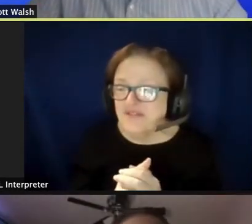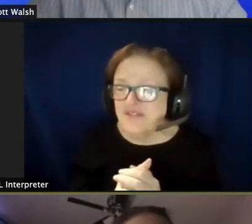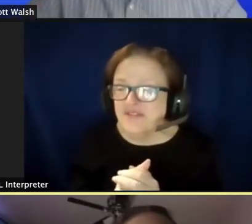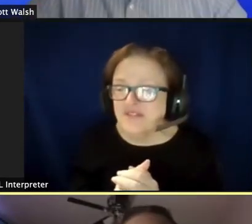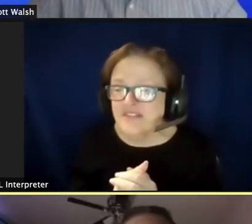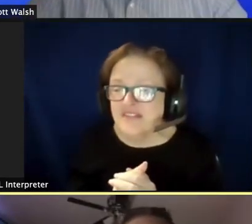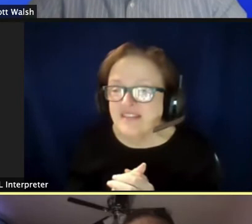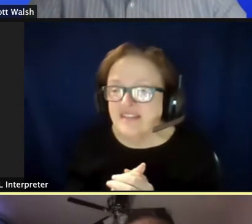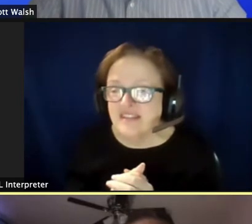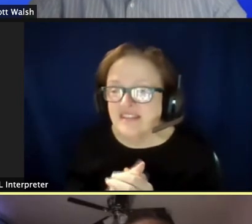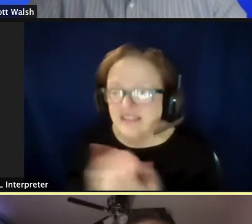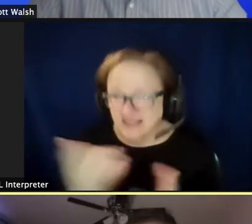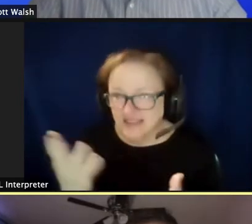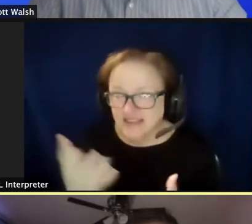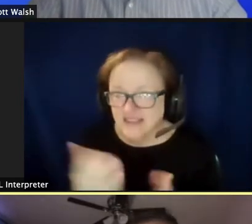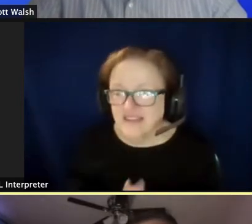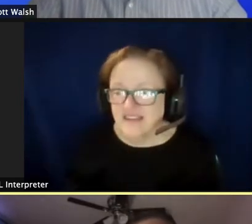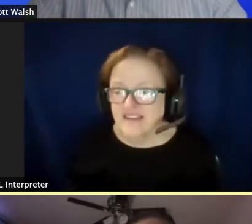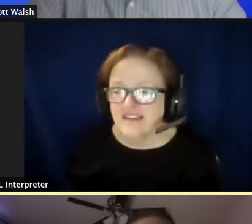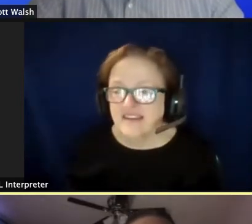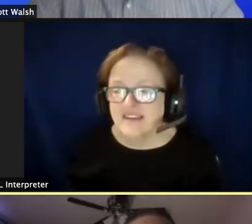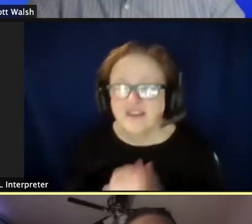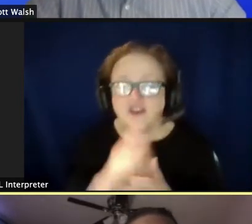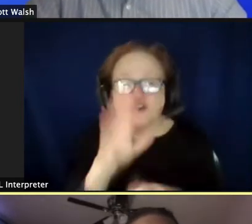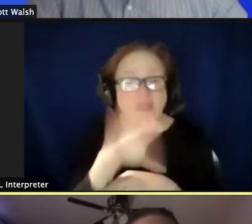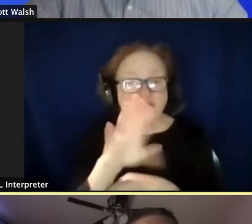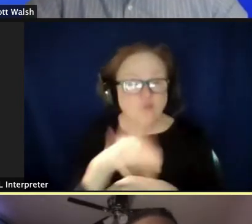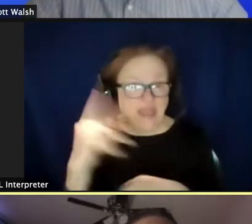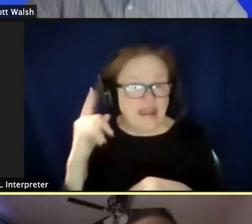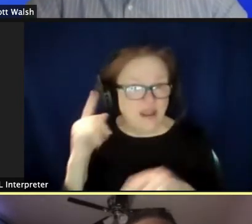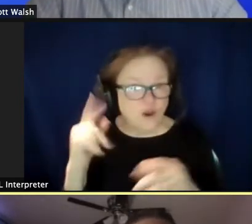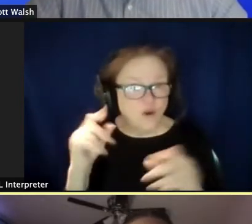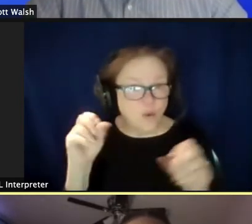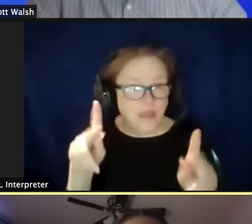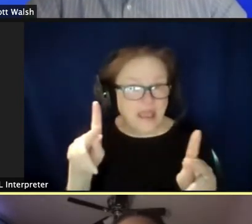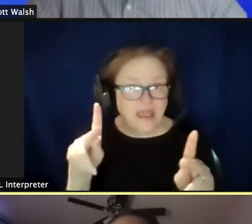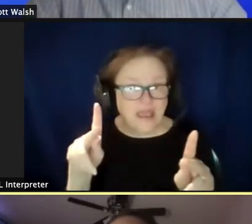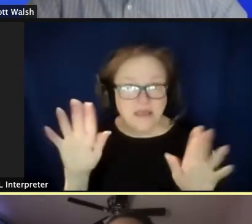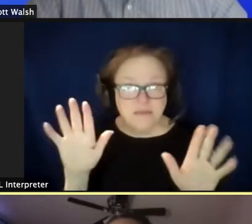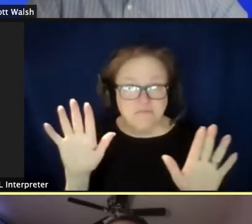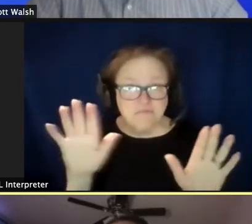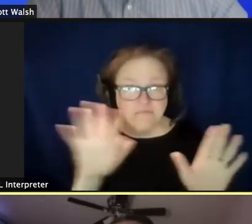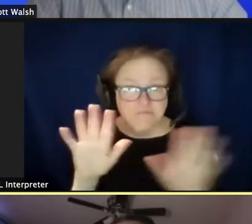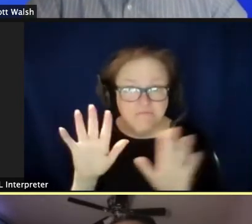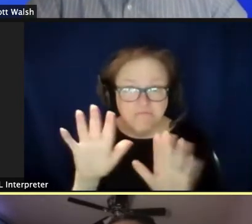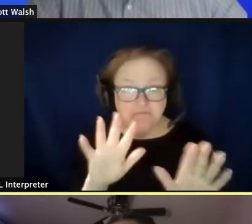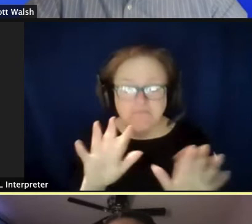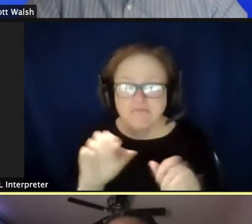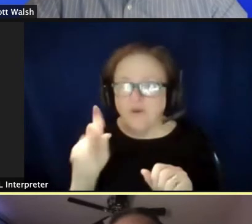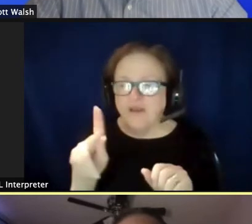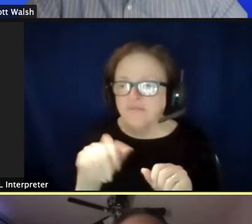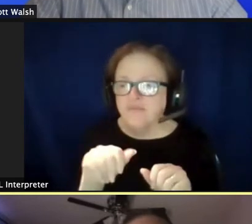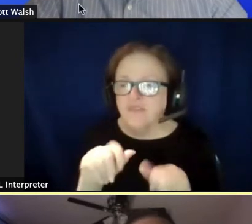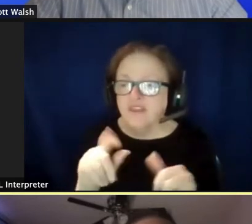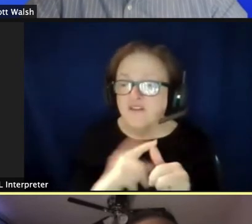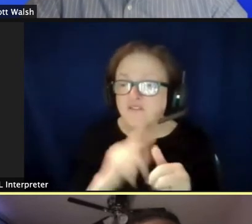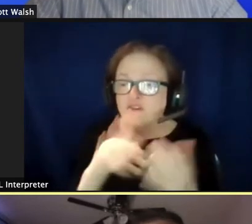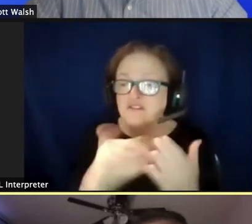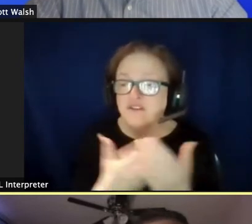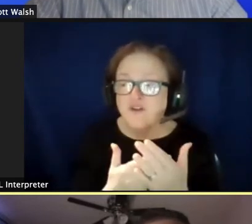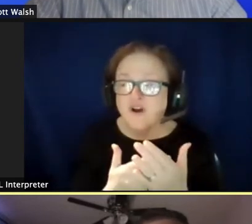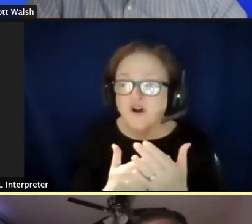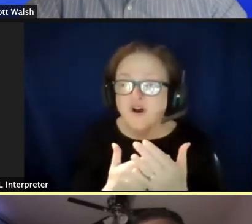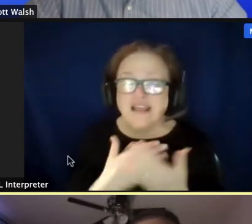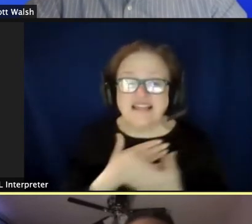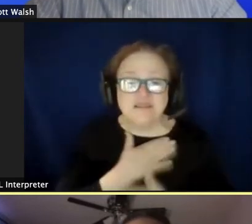Good afternoon, everybody. Can you guys hear me? Okay. Yes, sir. All right. First of all, I want to say that it's a